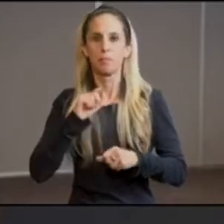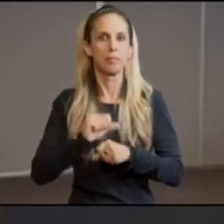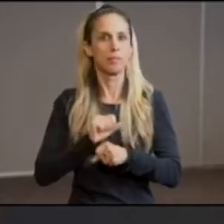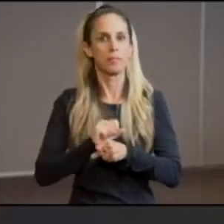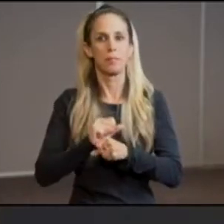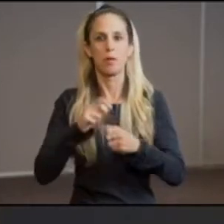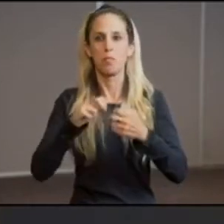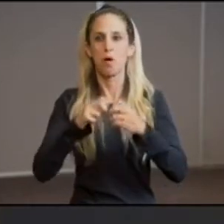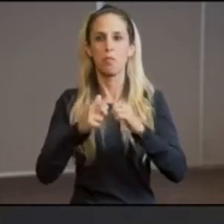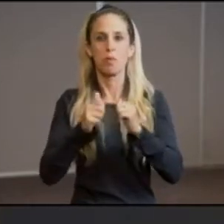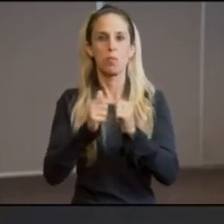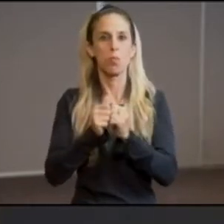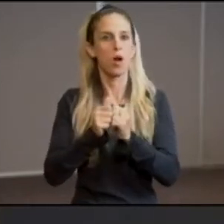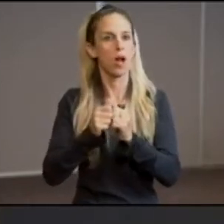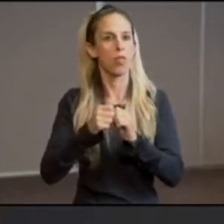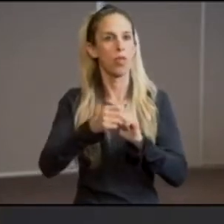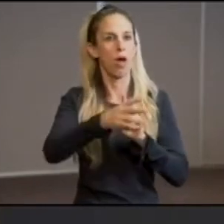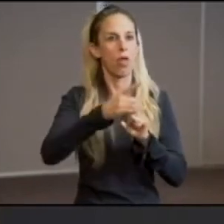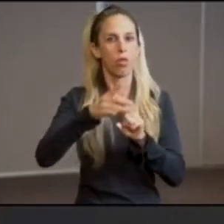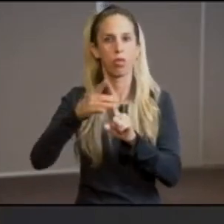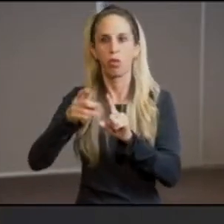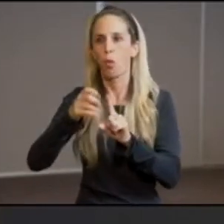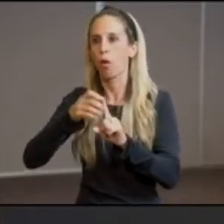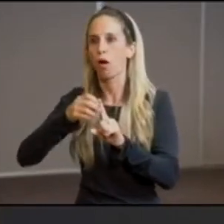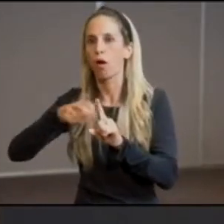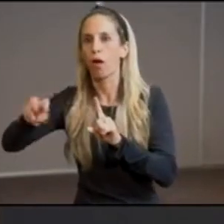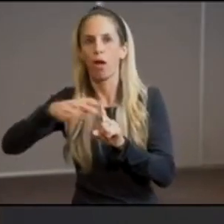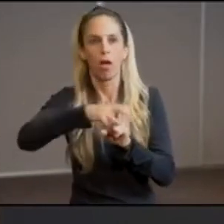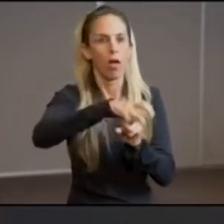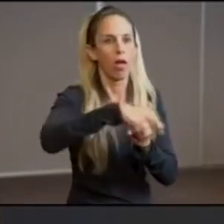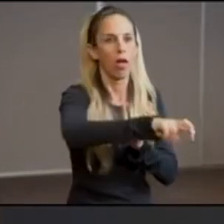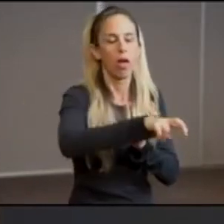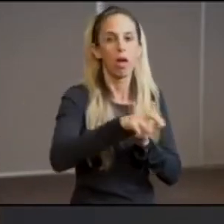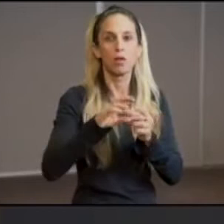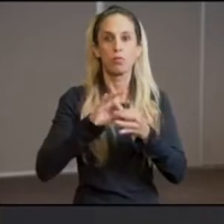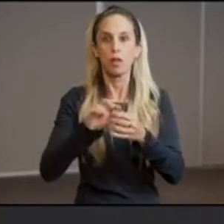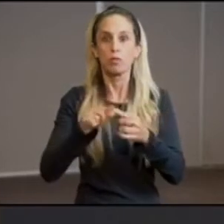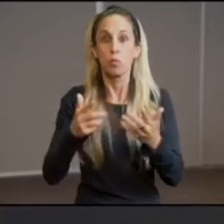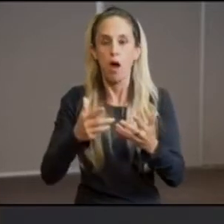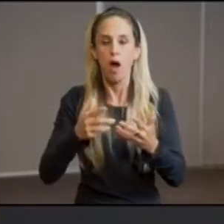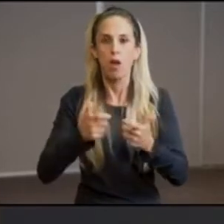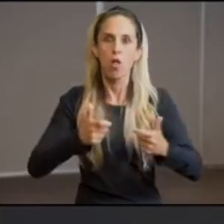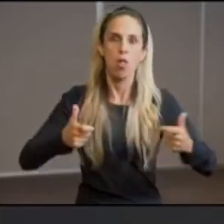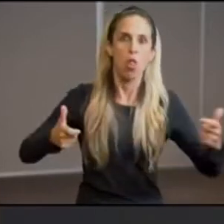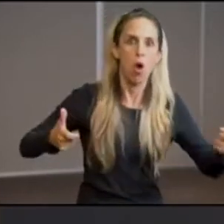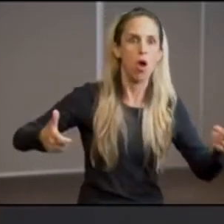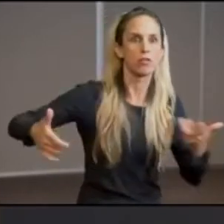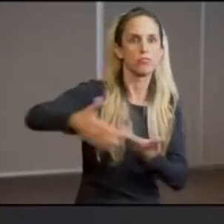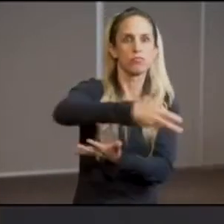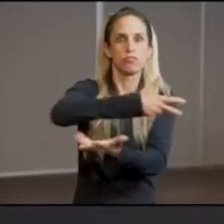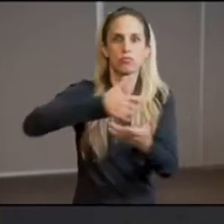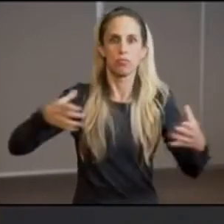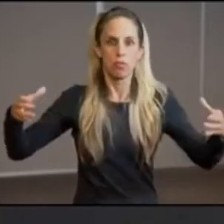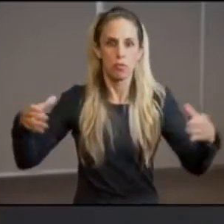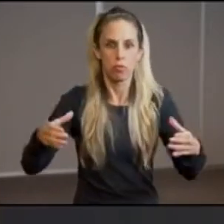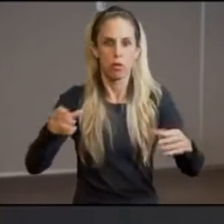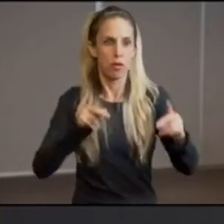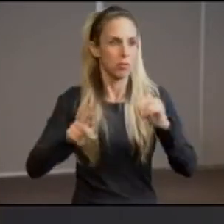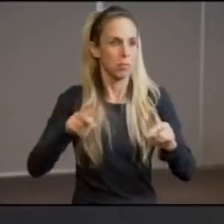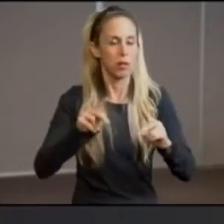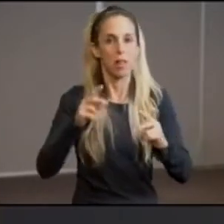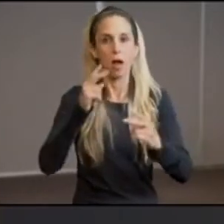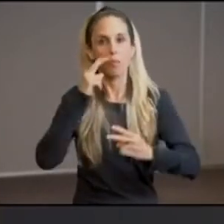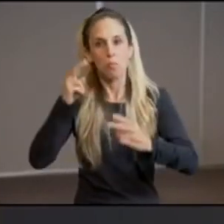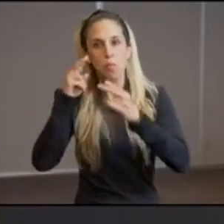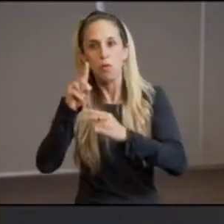problem with the transmission of this disease has to do with gatherings. Large gatherings that have happened on Memorial Day and other